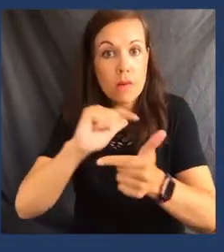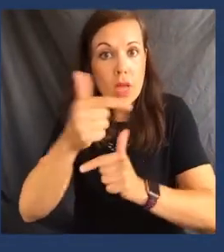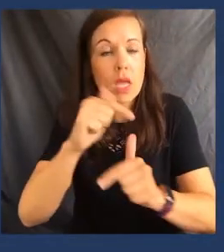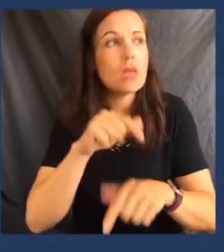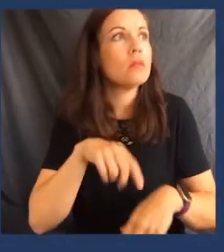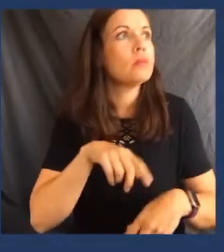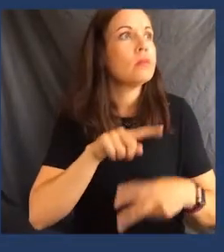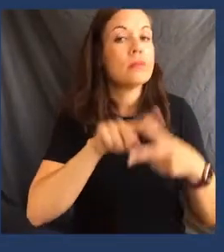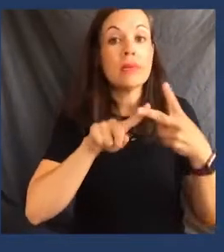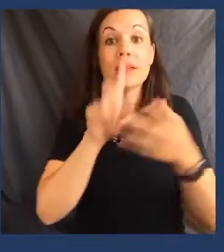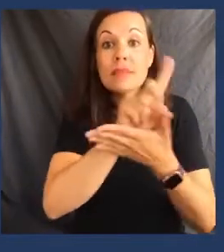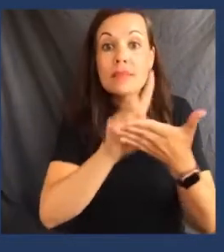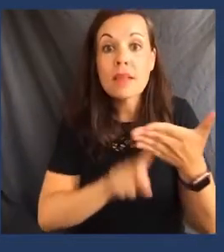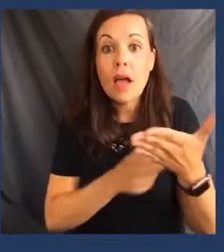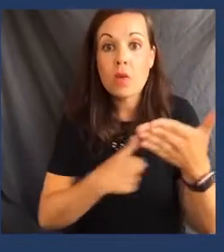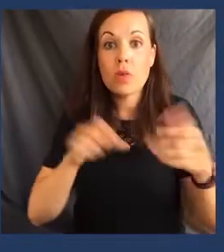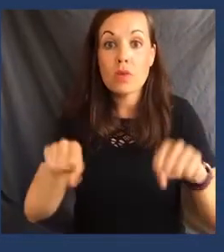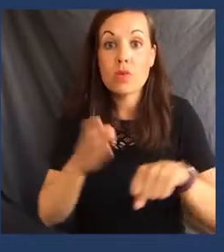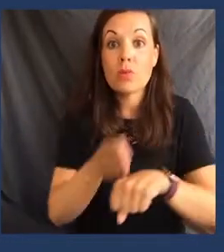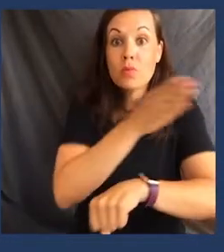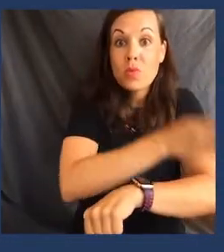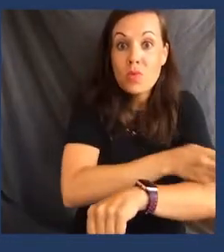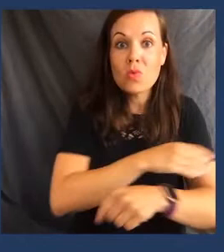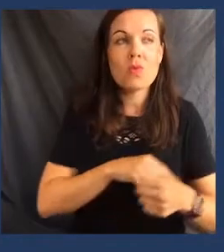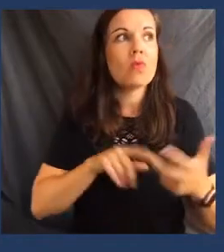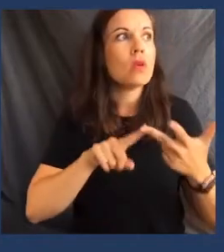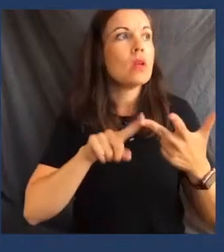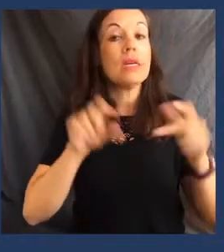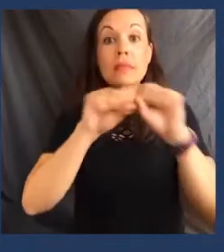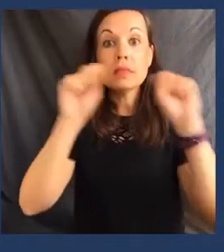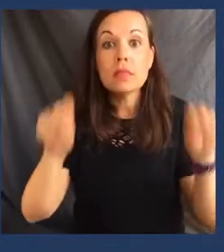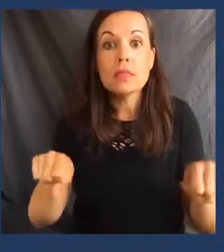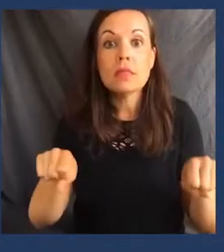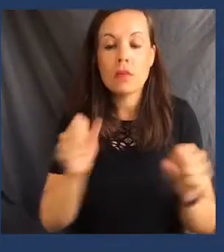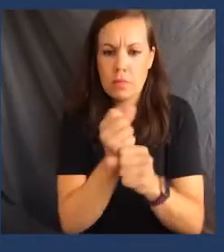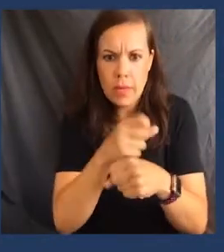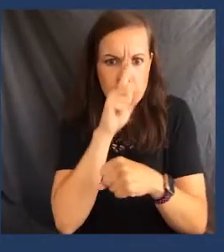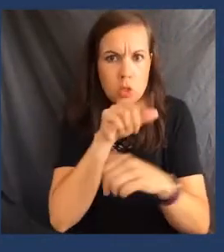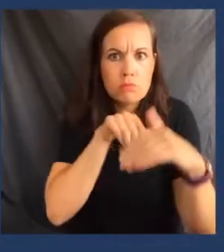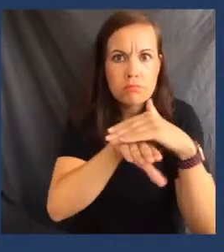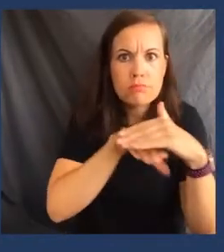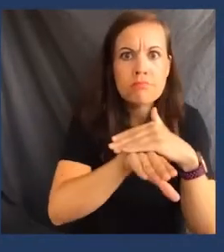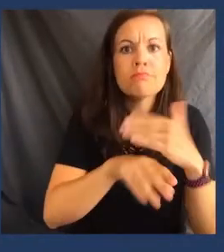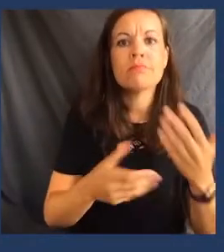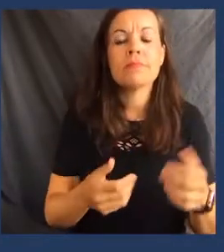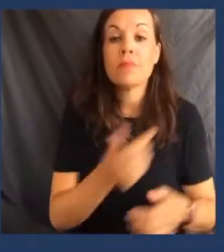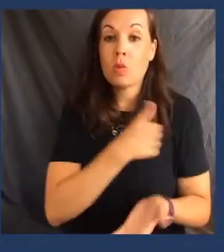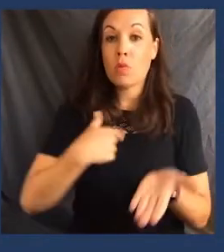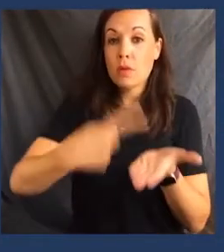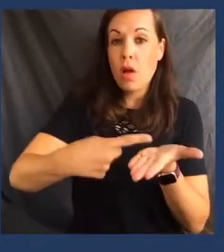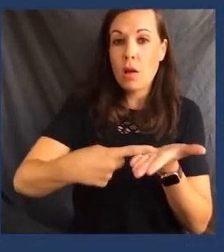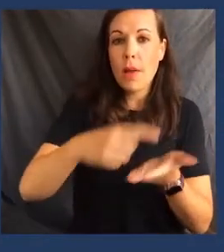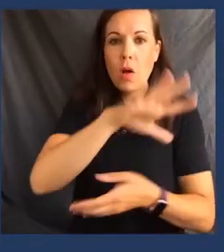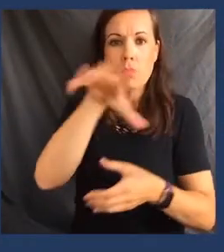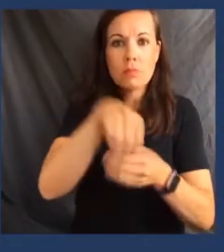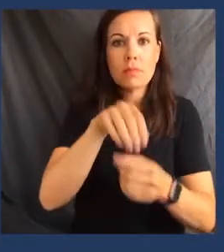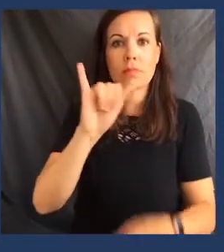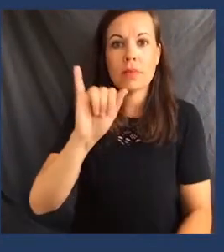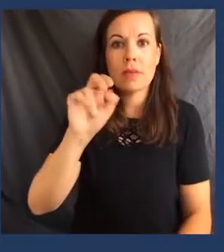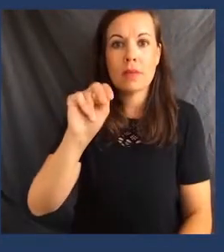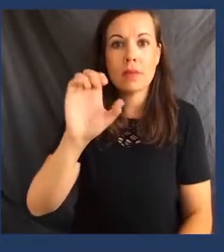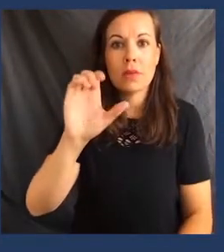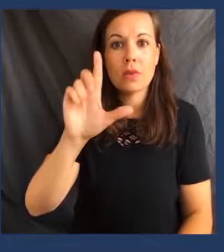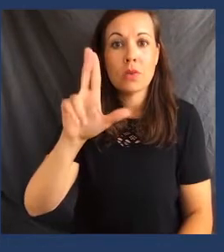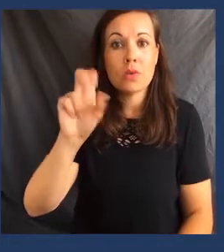more thought into, a system that we could make sure is accessible. When we talk about inclusion, we can think about it as